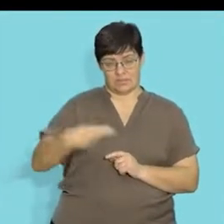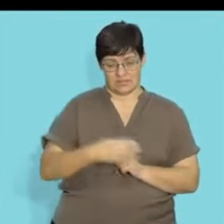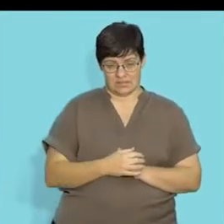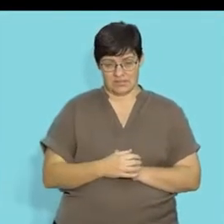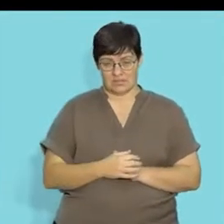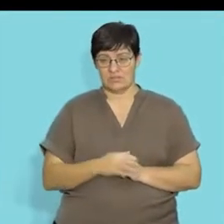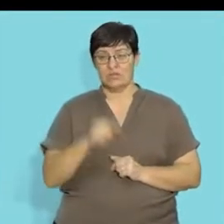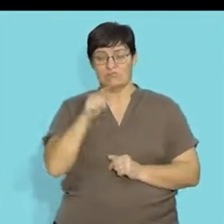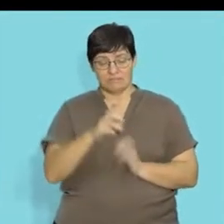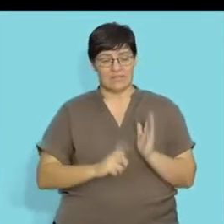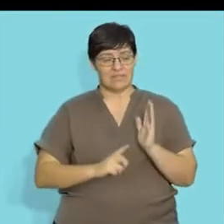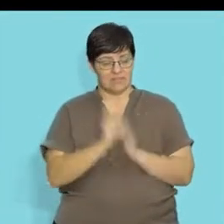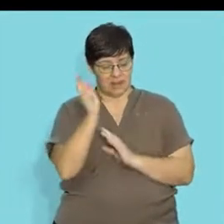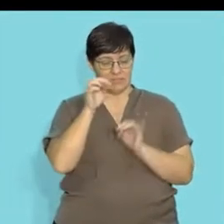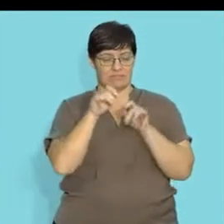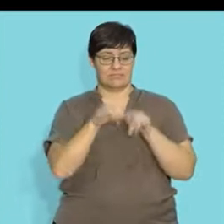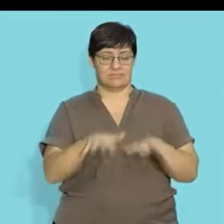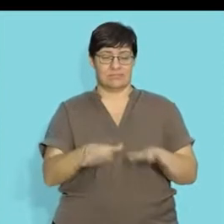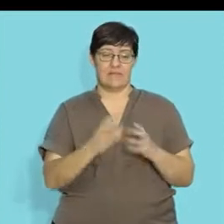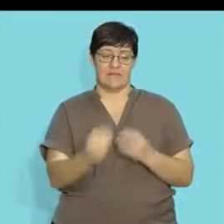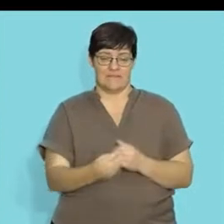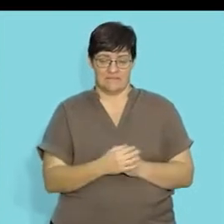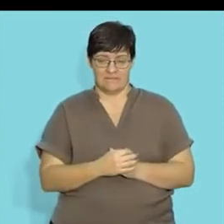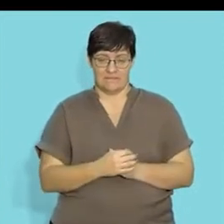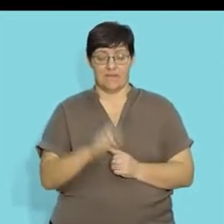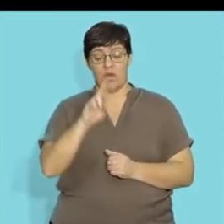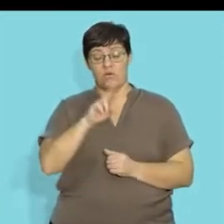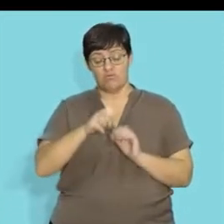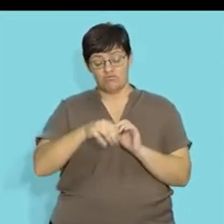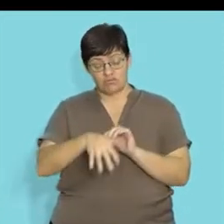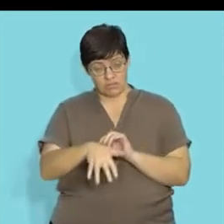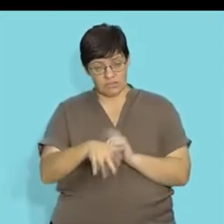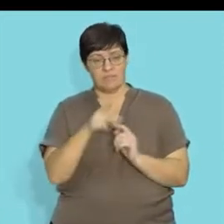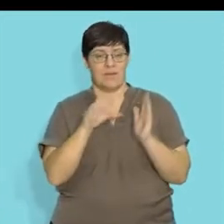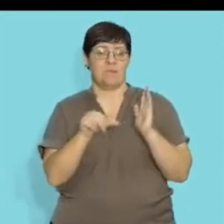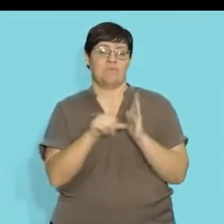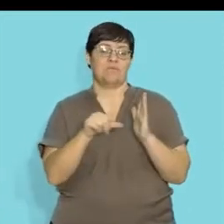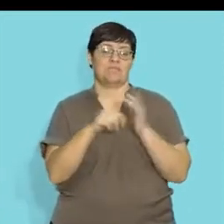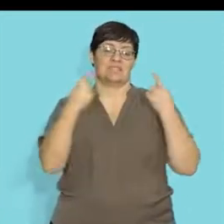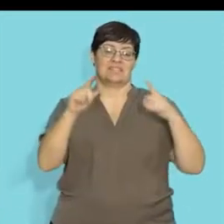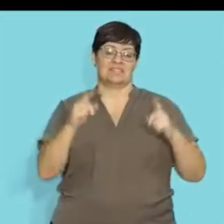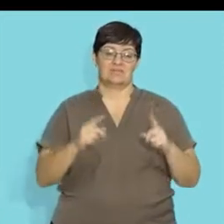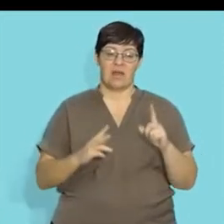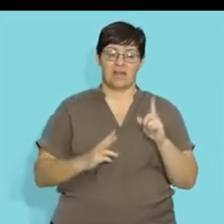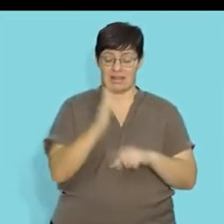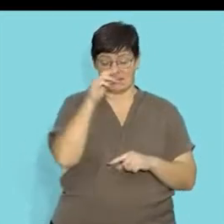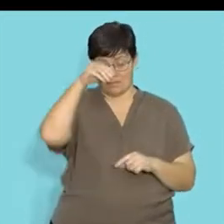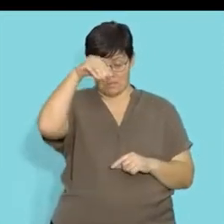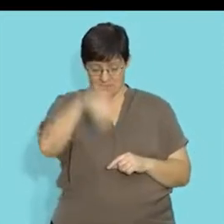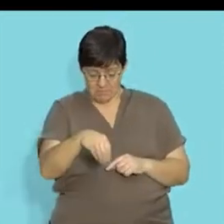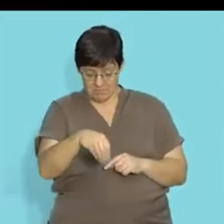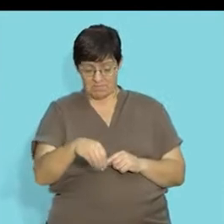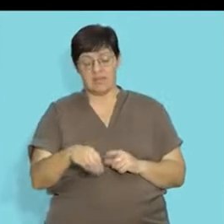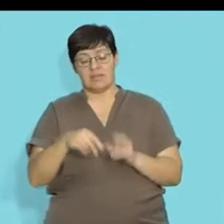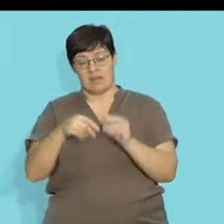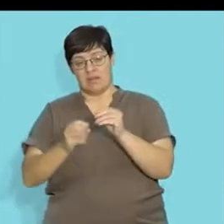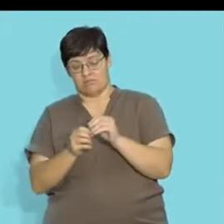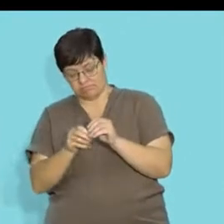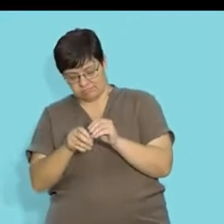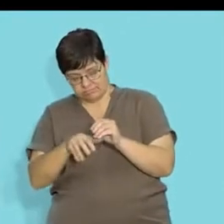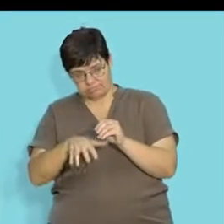stimulate the development of roots, and you'll find that the roots are an important part of the success of a cutting growing.